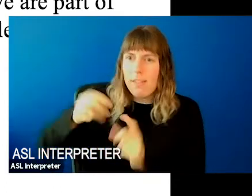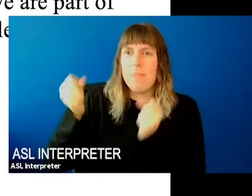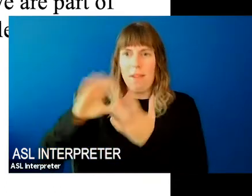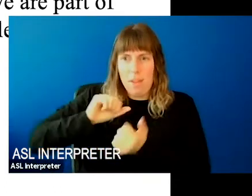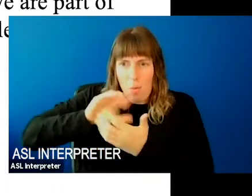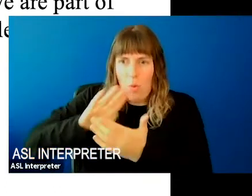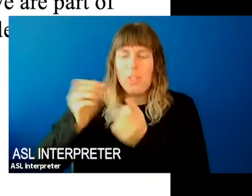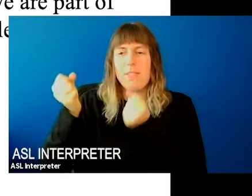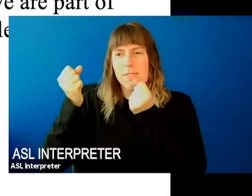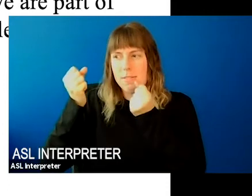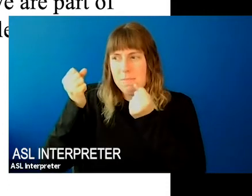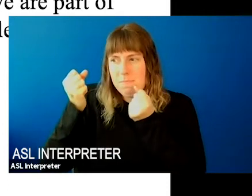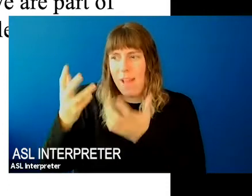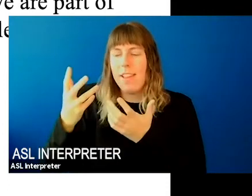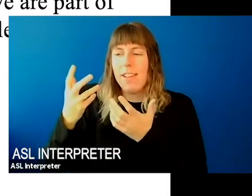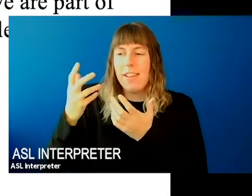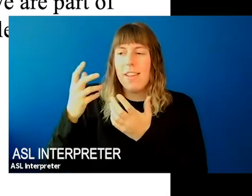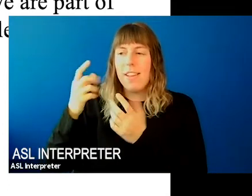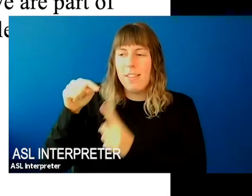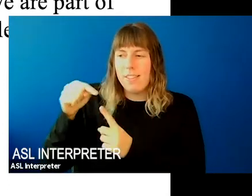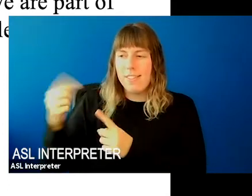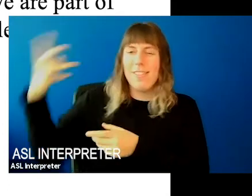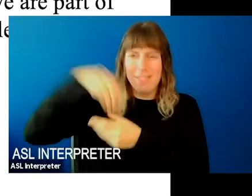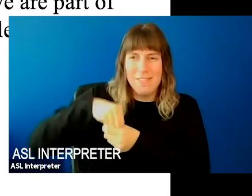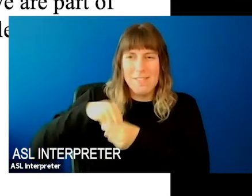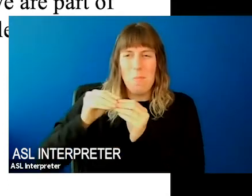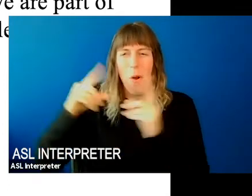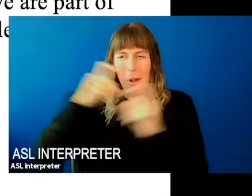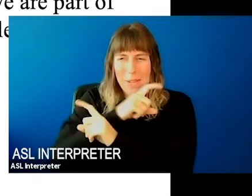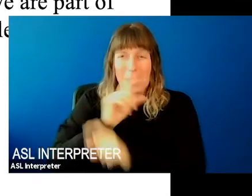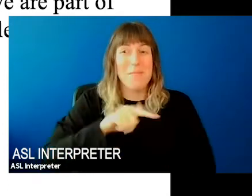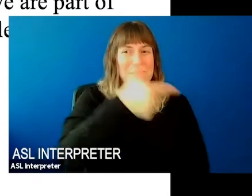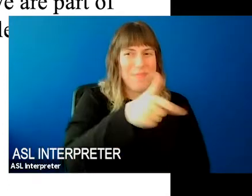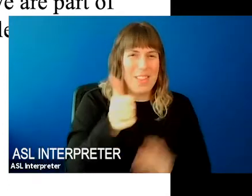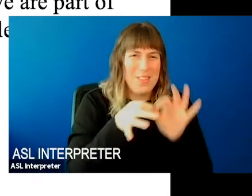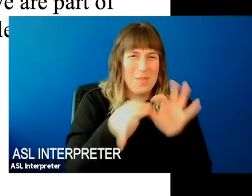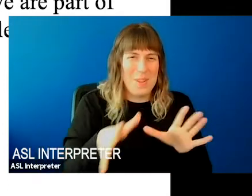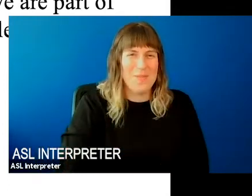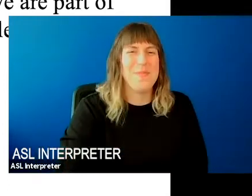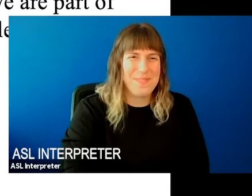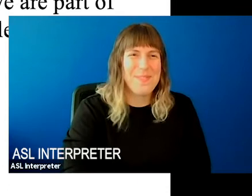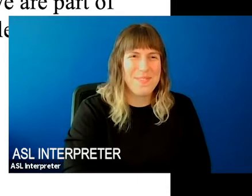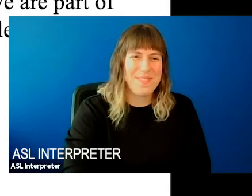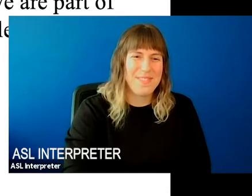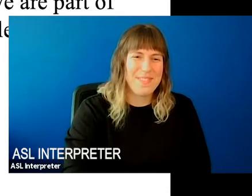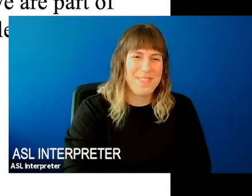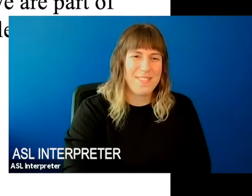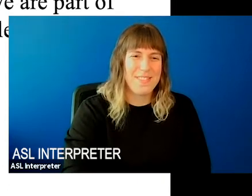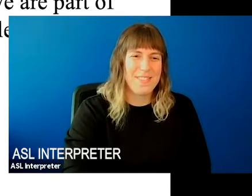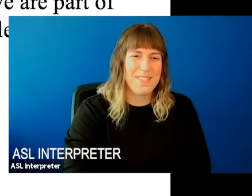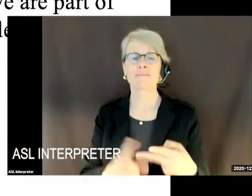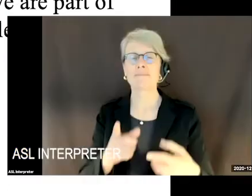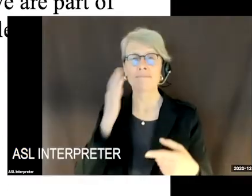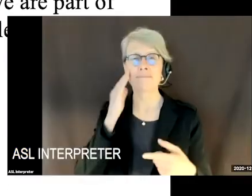large, wholes that are parts of larger wholes, hold-ons. Secondly, in conventional collaboration, we say first